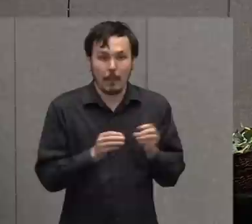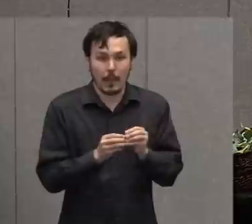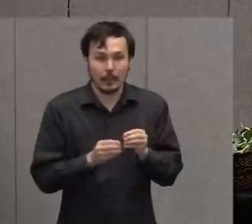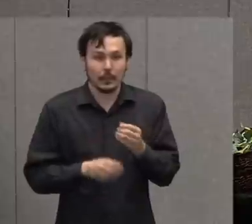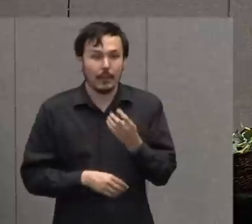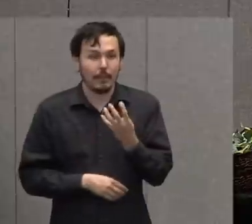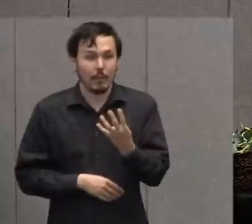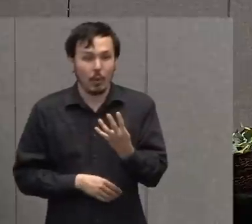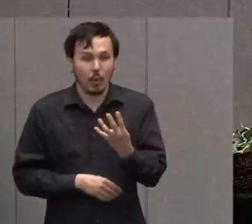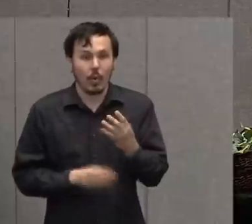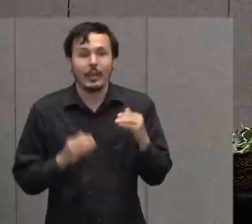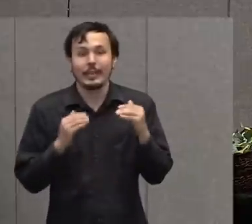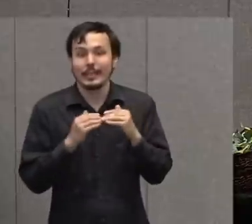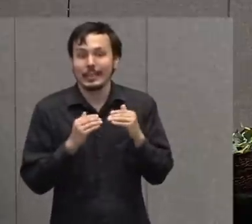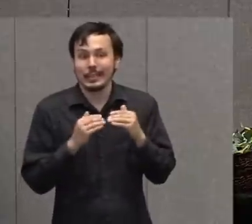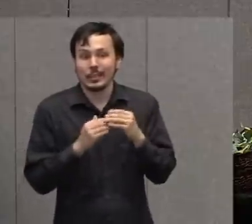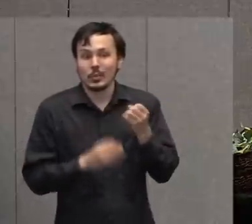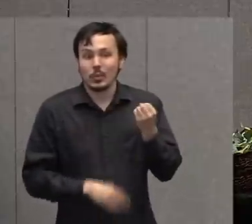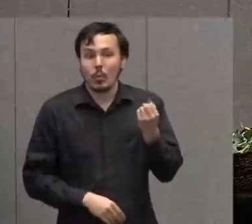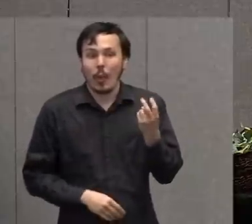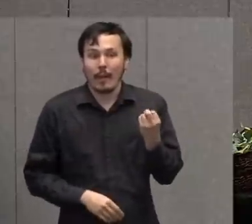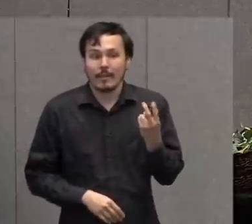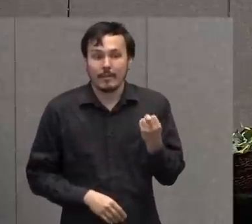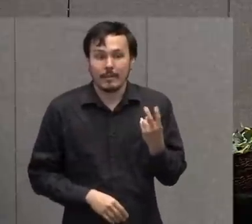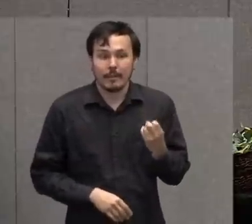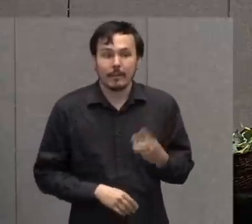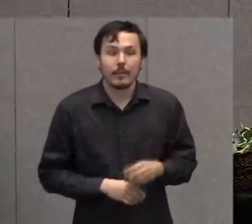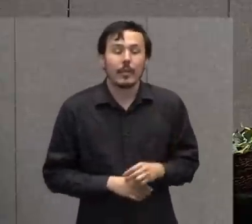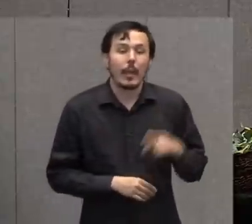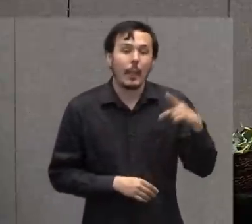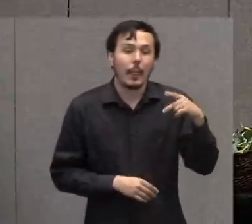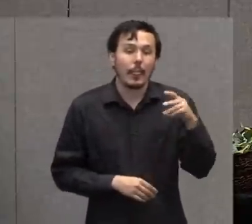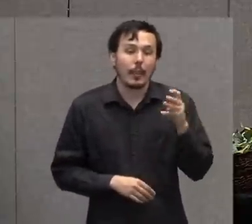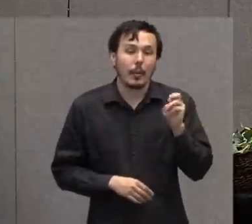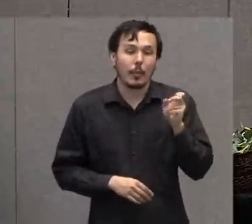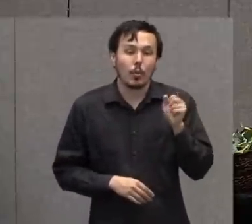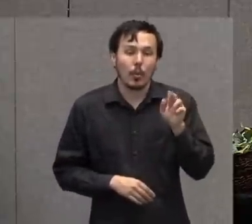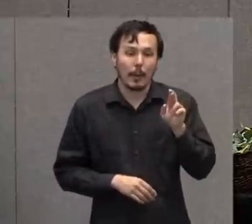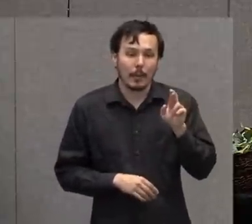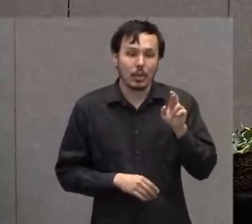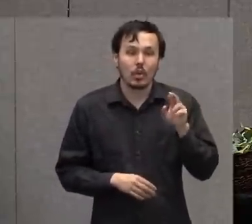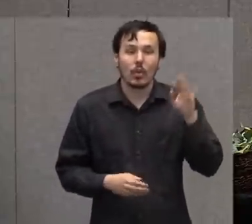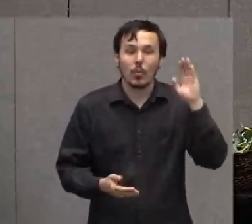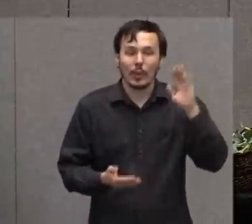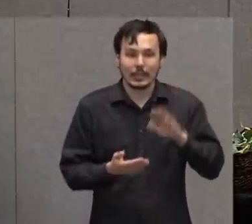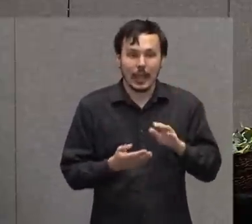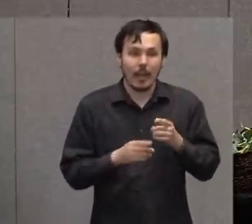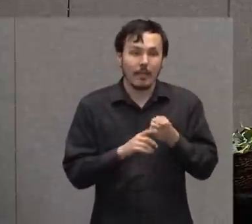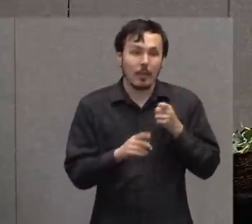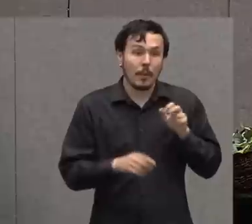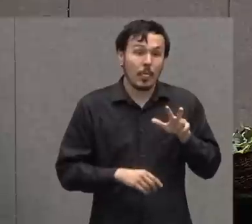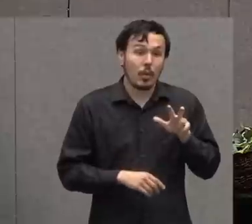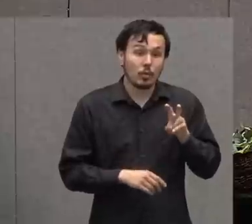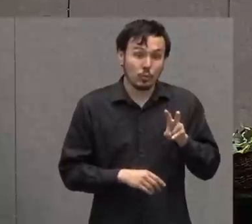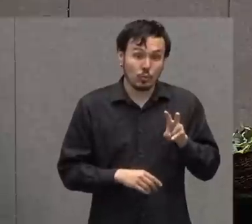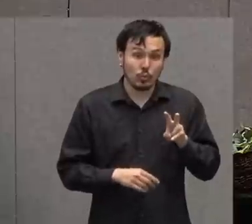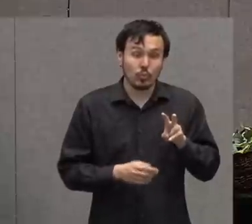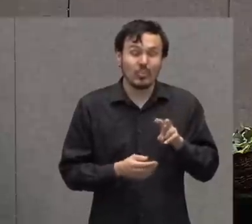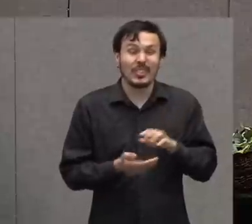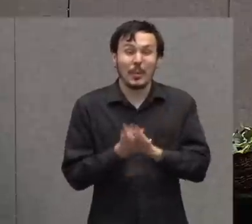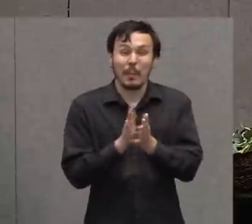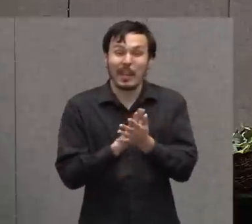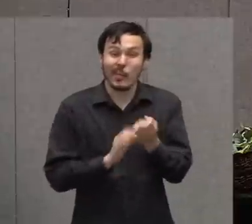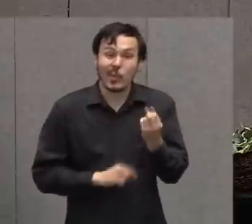4 equals 12. Our perimeter went down from 32 to 12. So